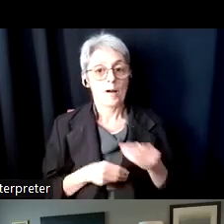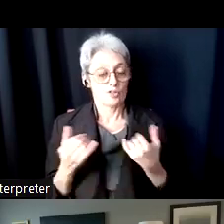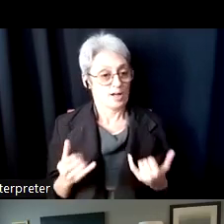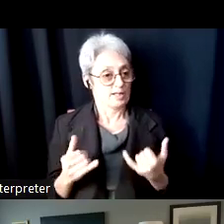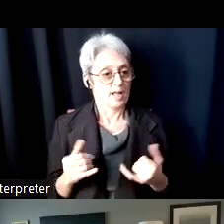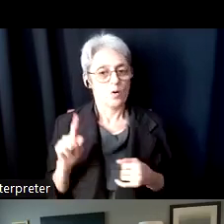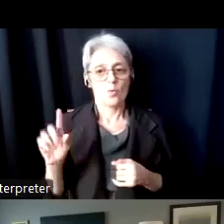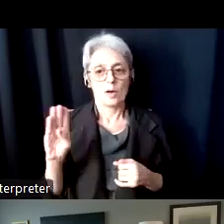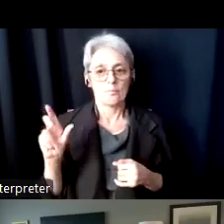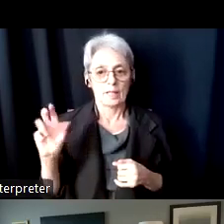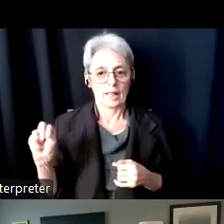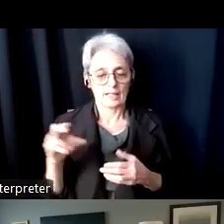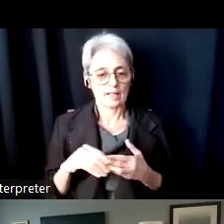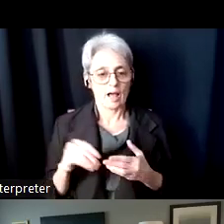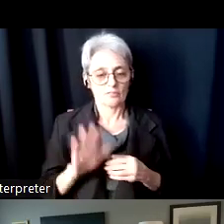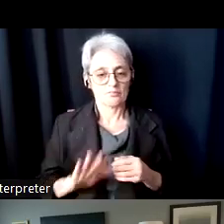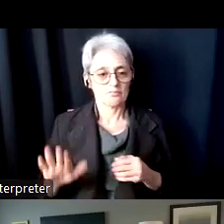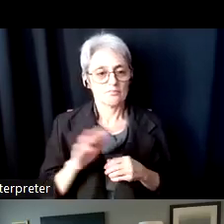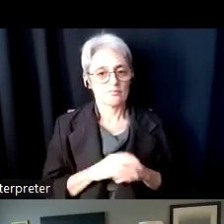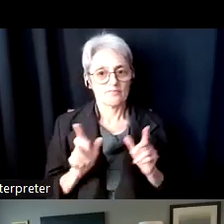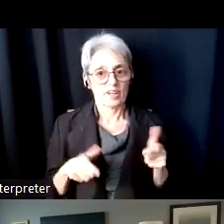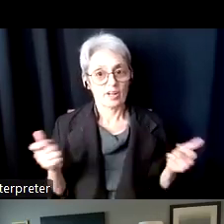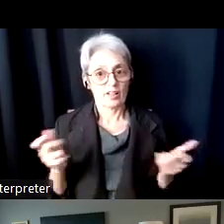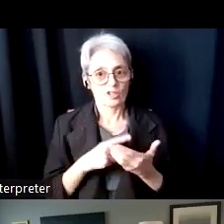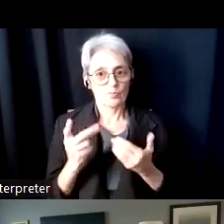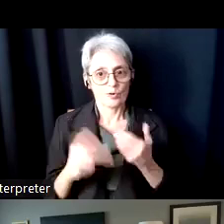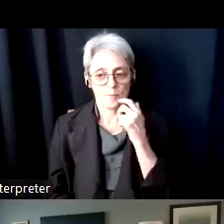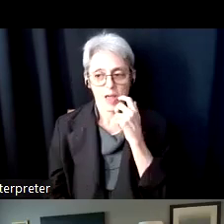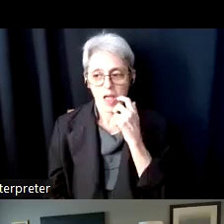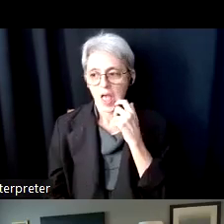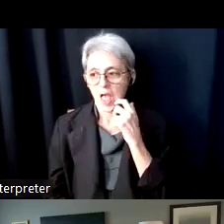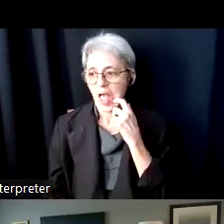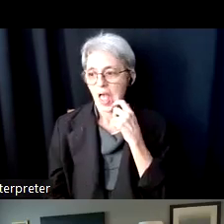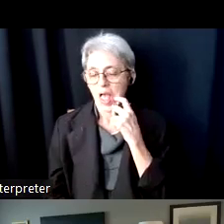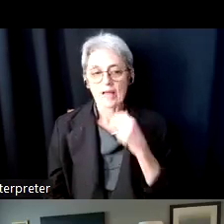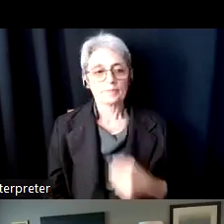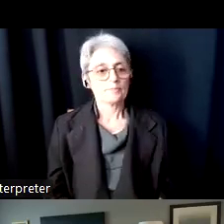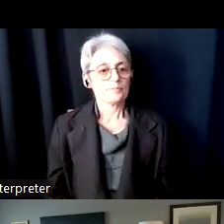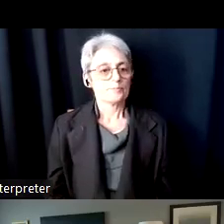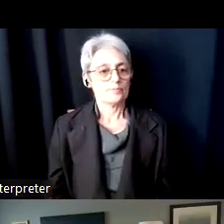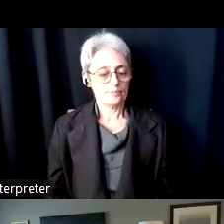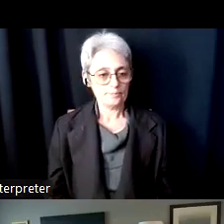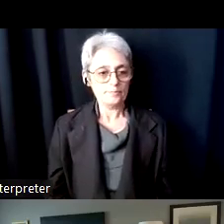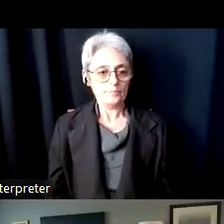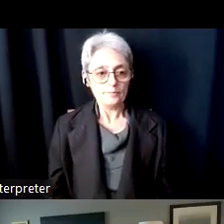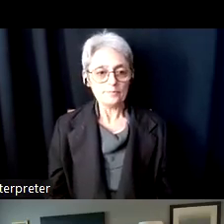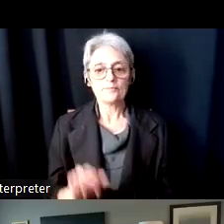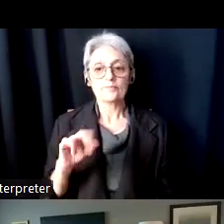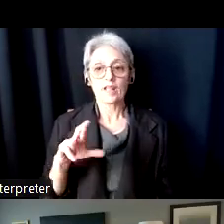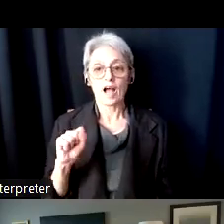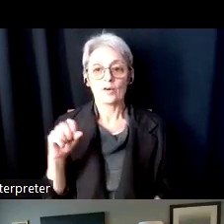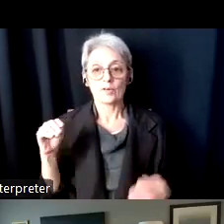billion. This is a very large program. In IRIS, participants are supported by IRIS